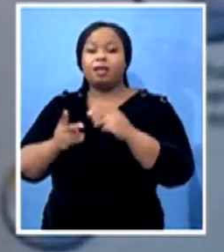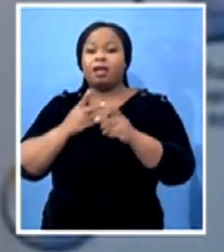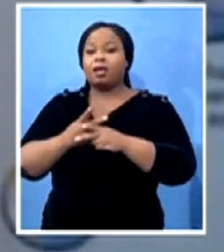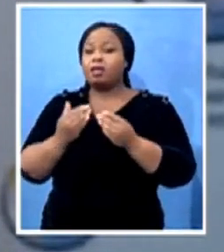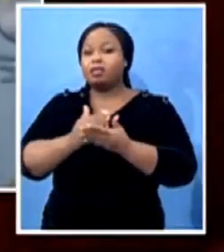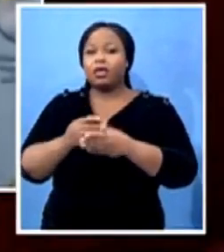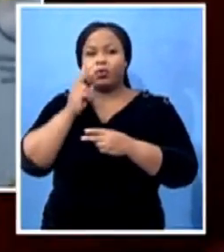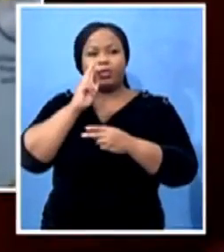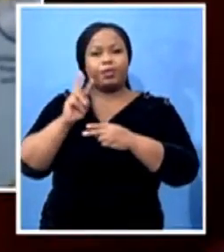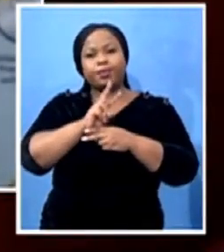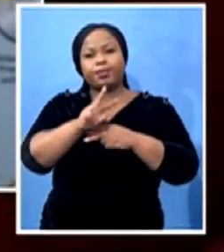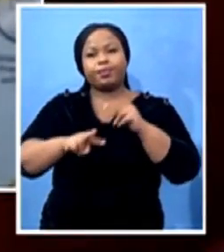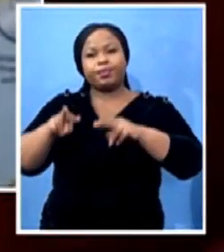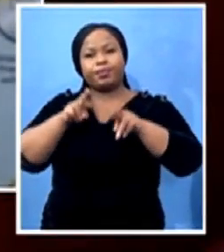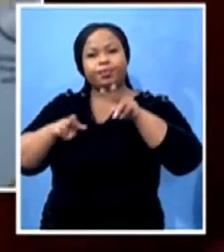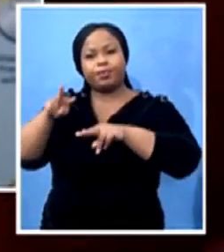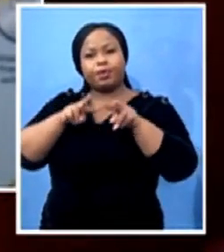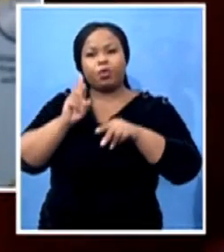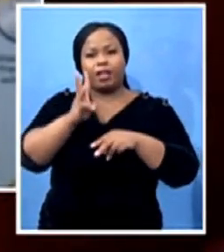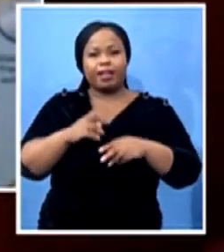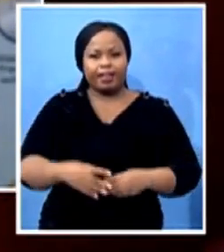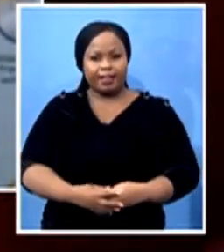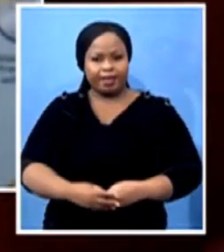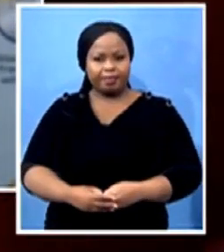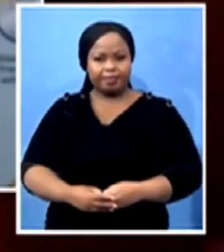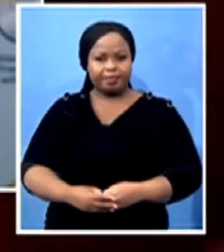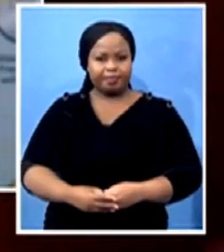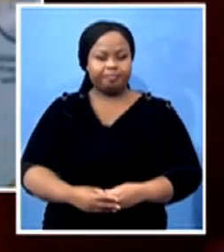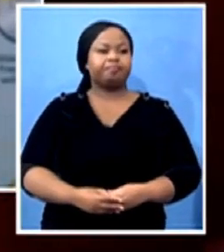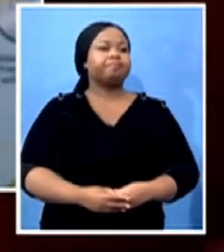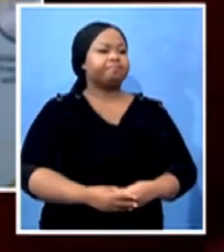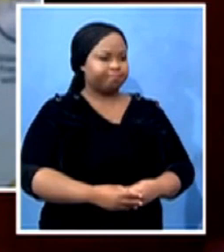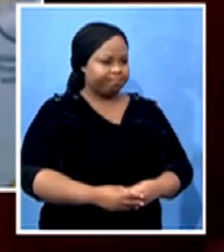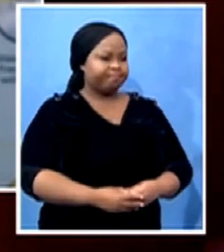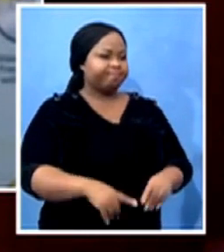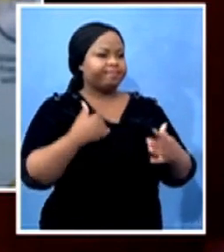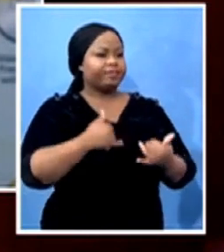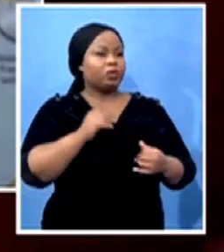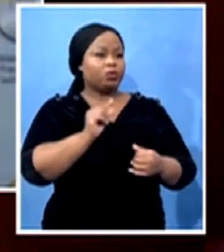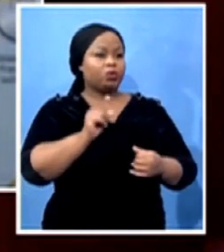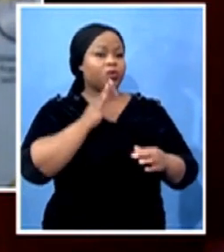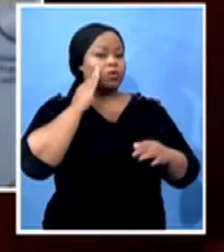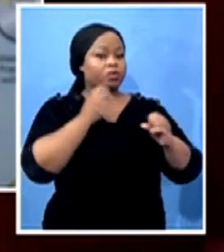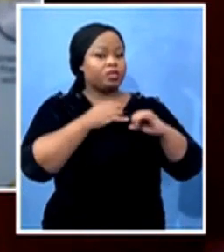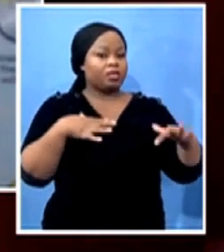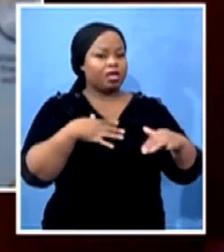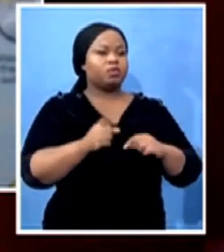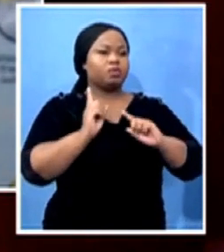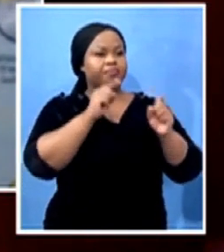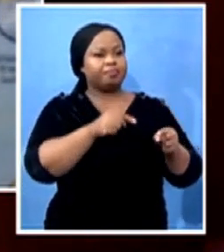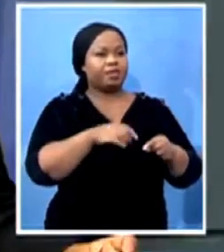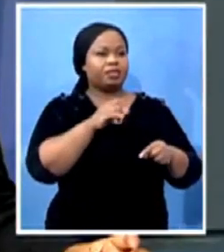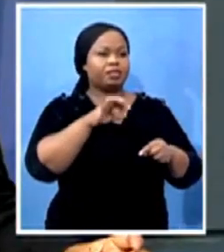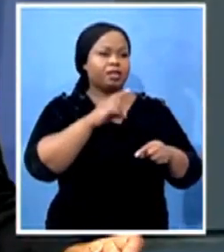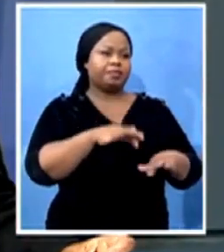moments. And we'll come through there as soon as proceedings begin. Chriselder Lewis, thank you so much for that update.